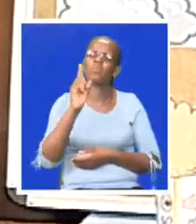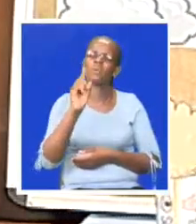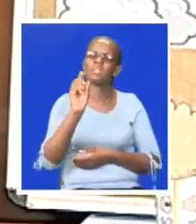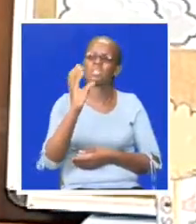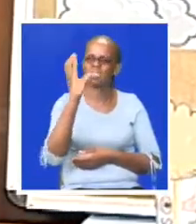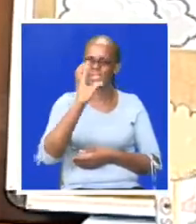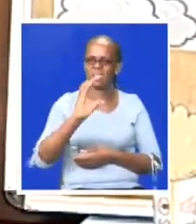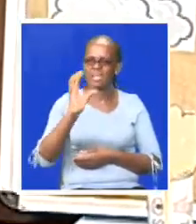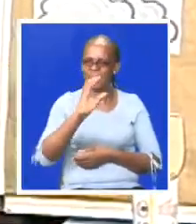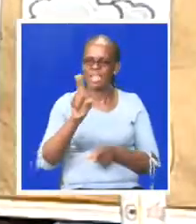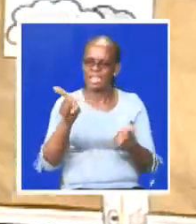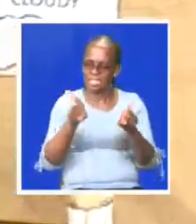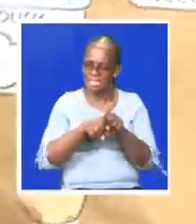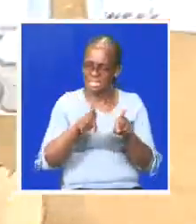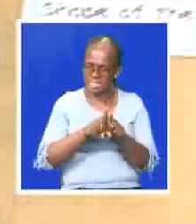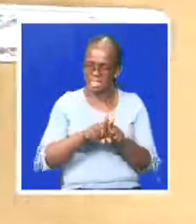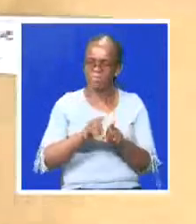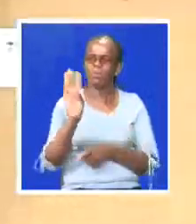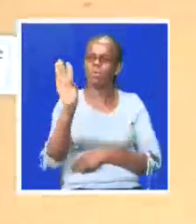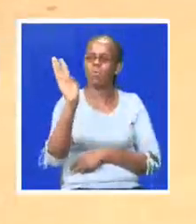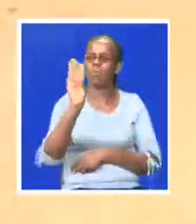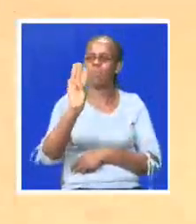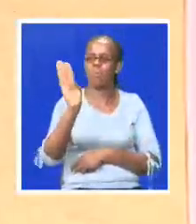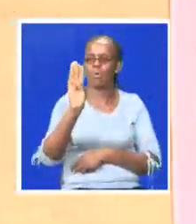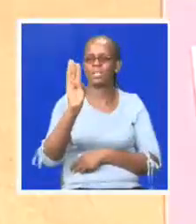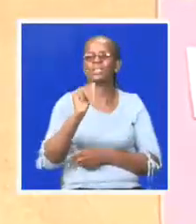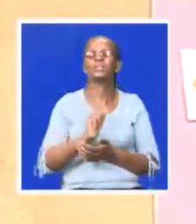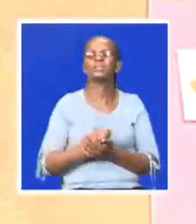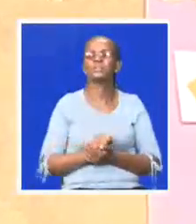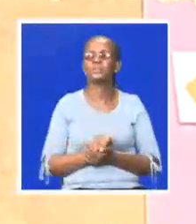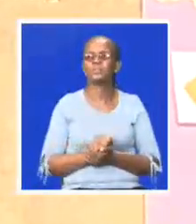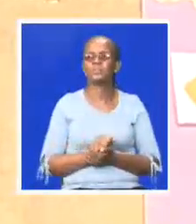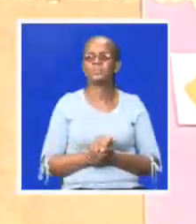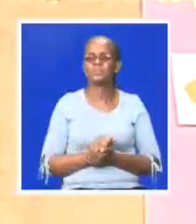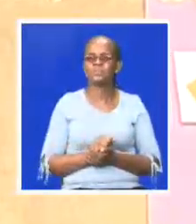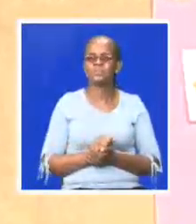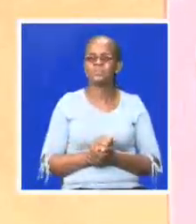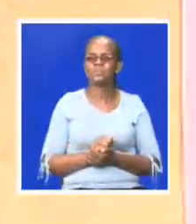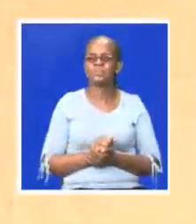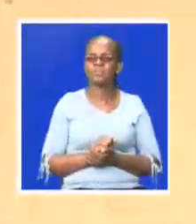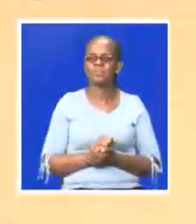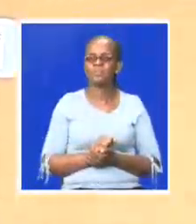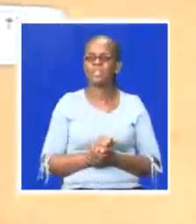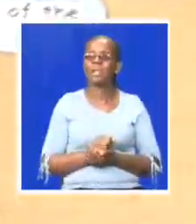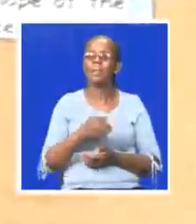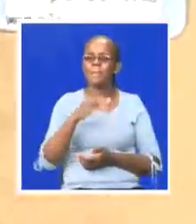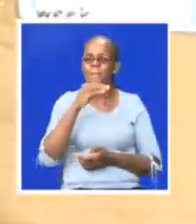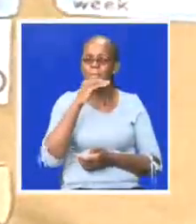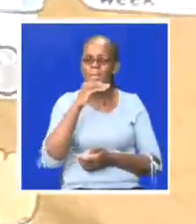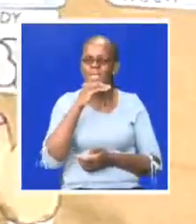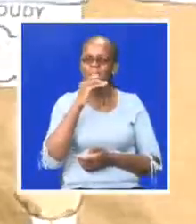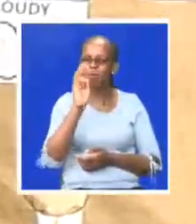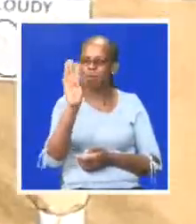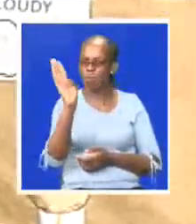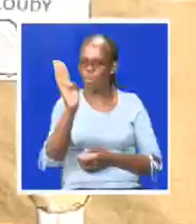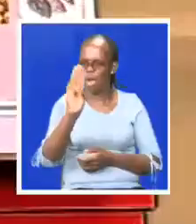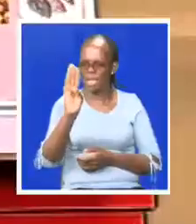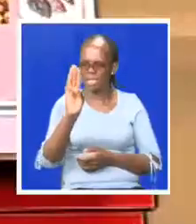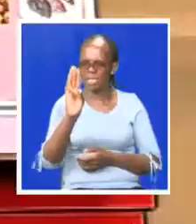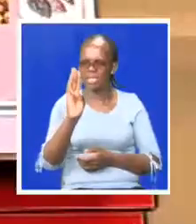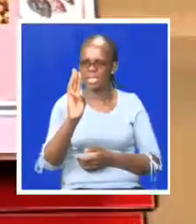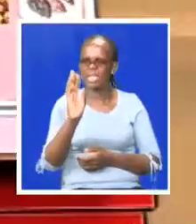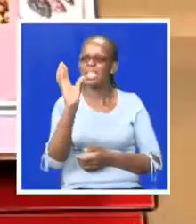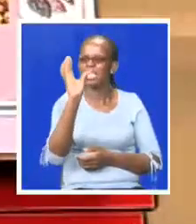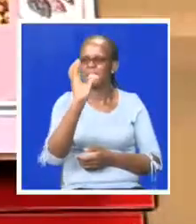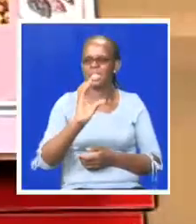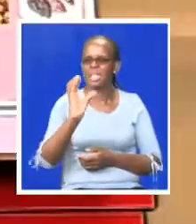goose? It is also white. And that gives us the color of the week, which gives the color of